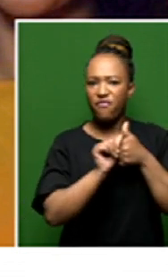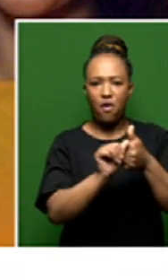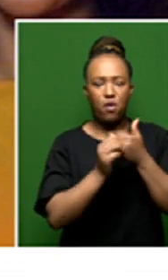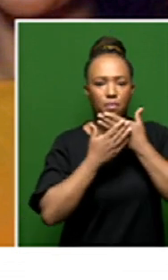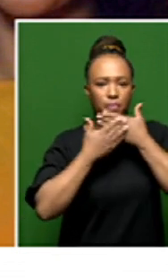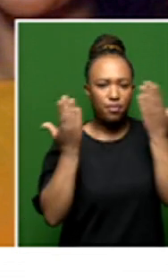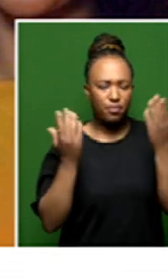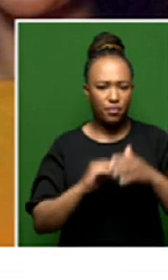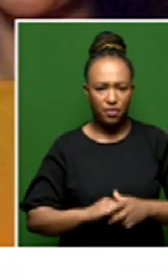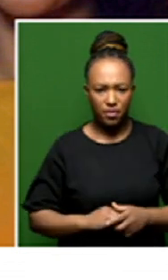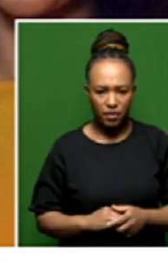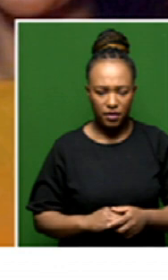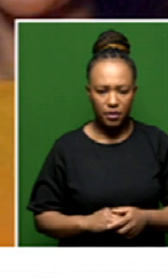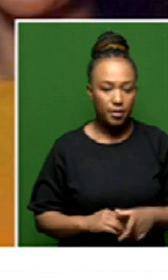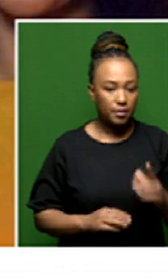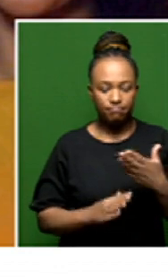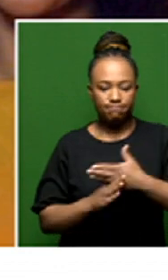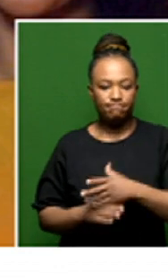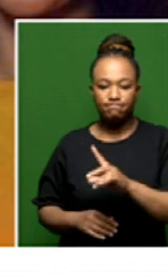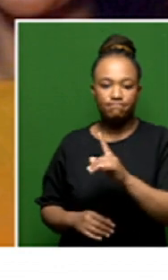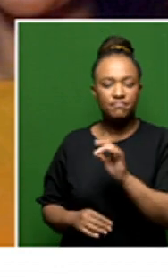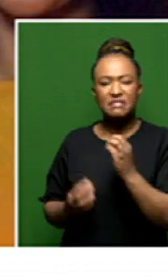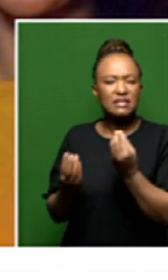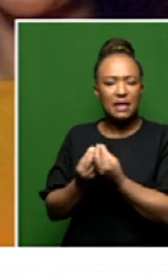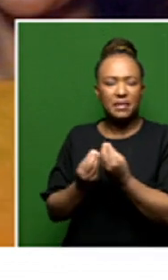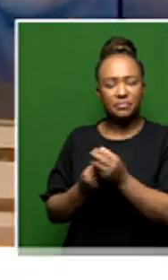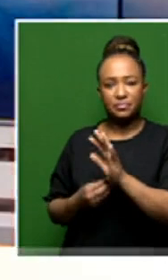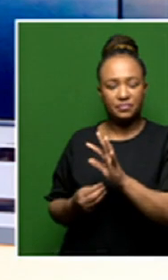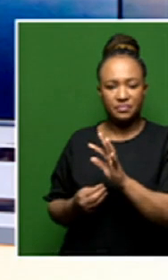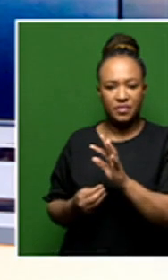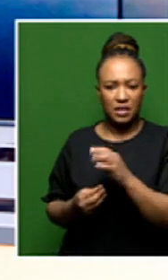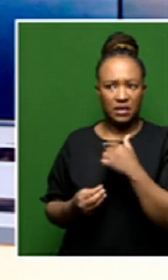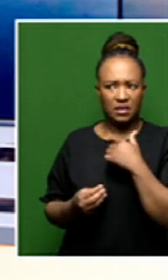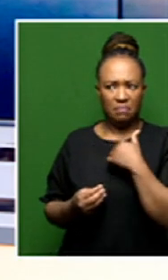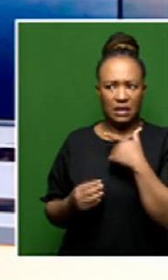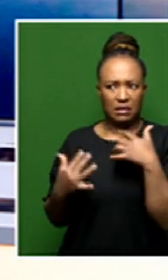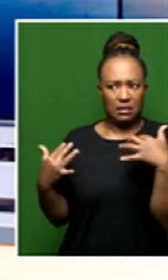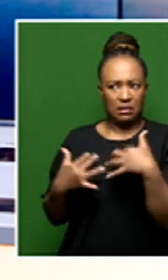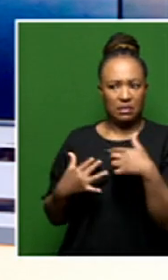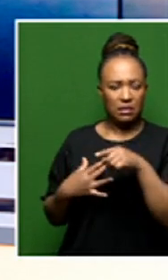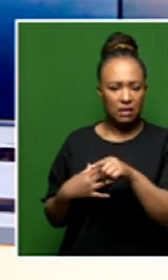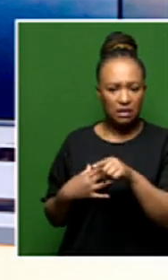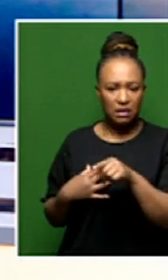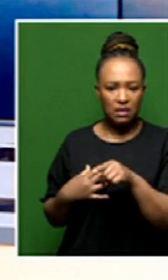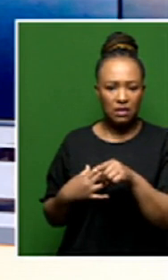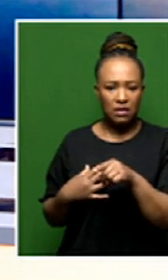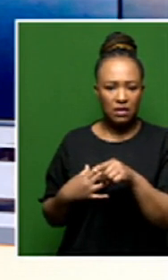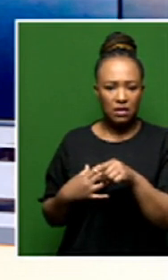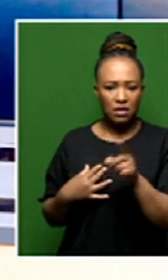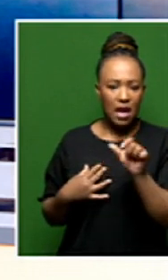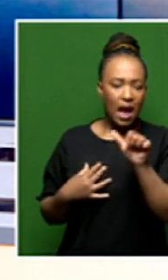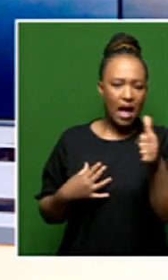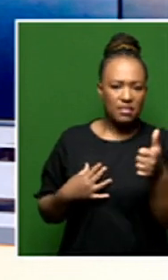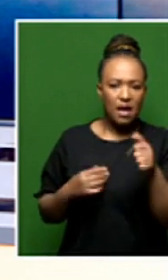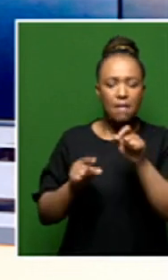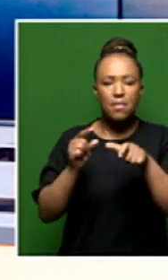at all. And besides that, just one thing that also that jumped out for me was that all of you and all of the, how many other